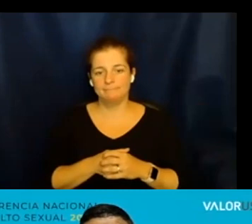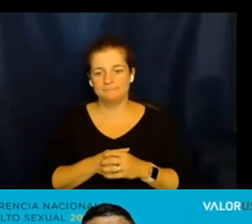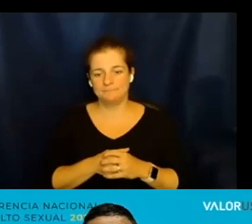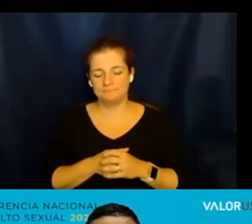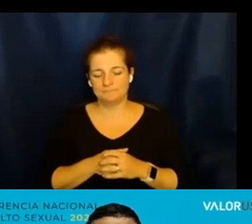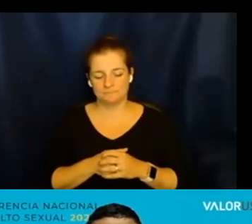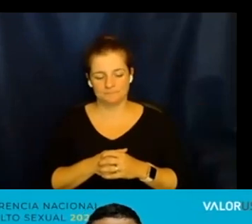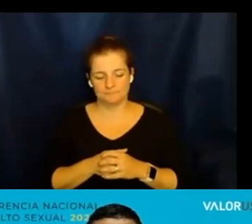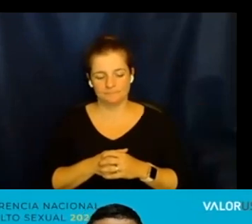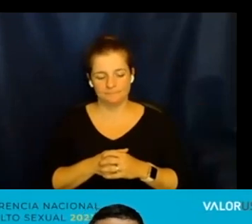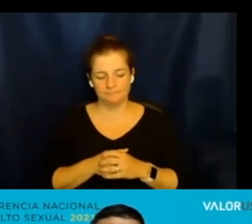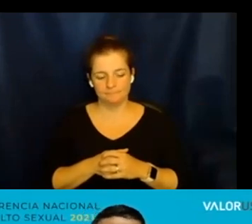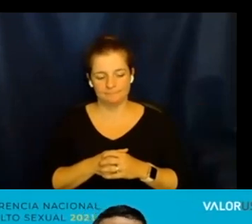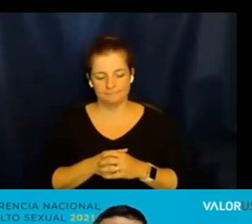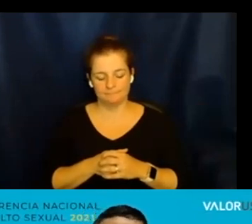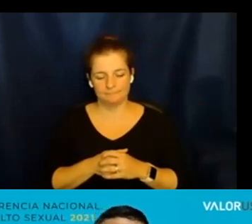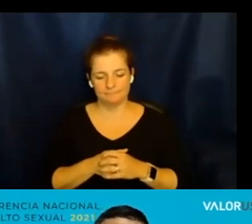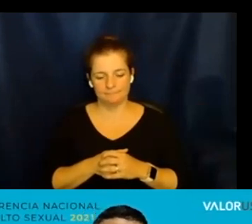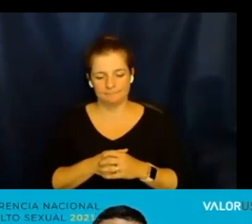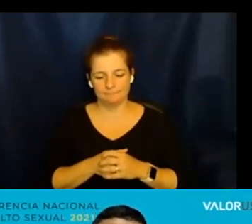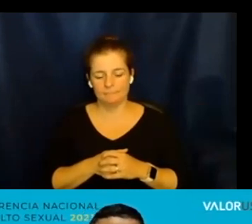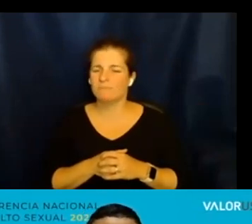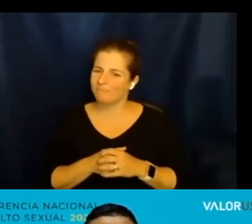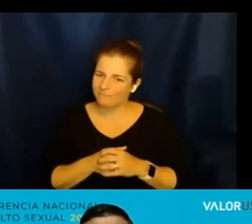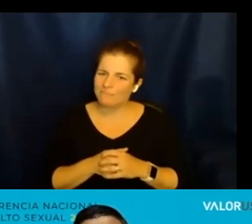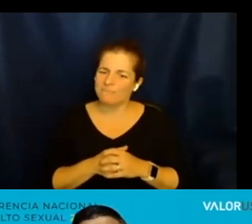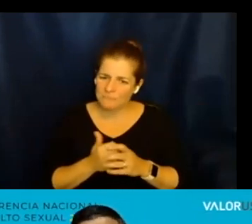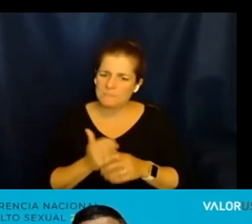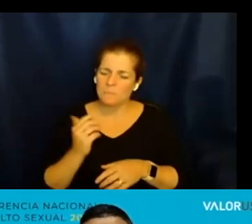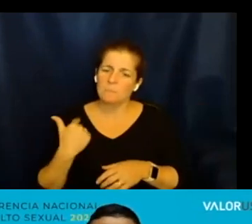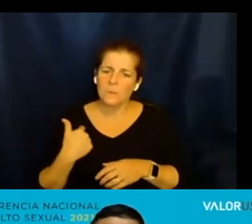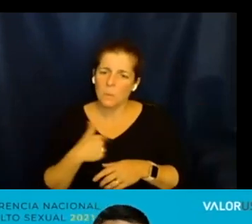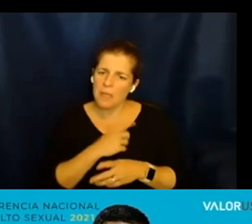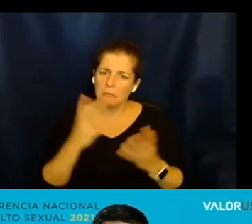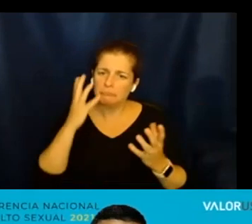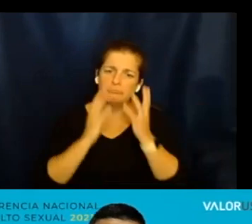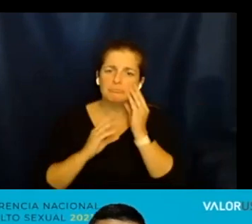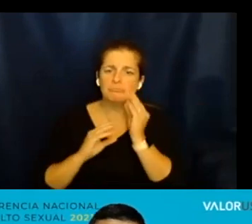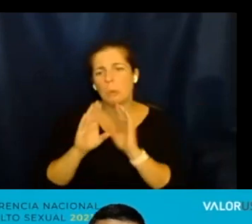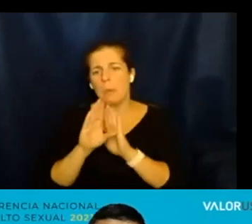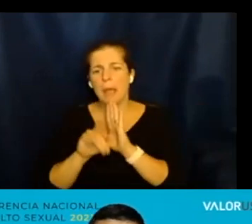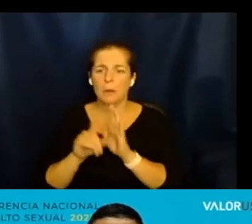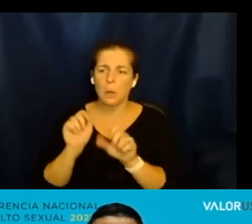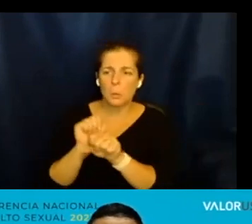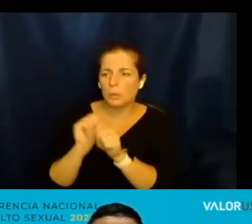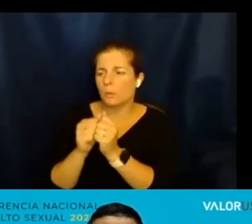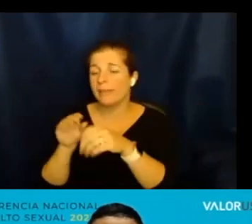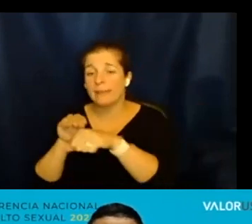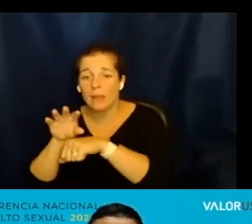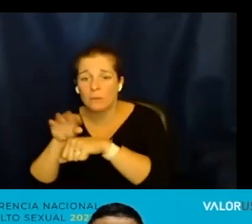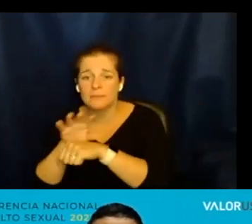we we have a good background in working with, you know, counseling, with helping